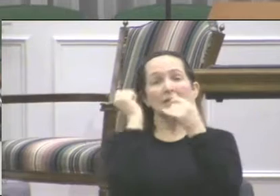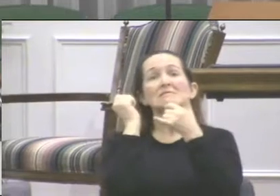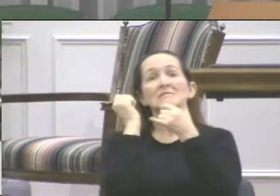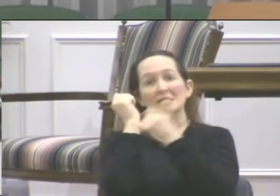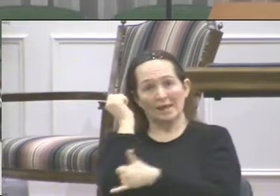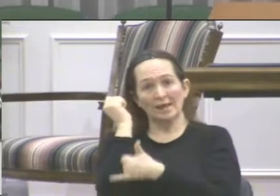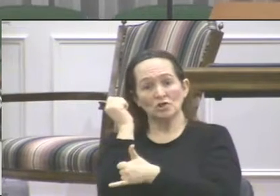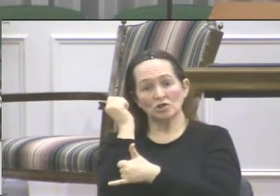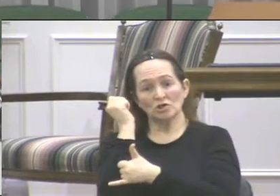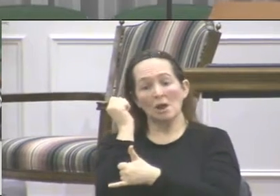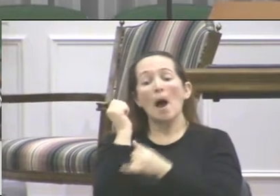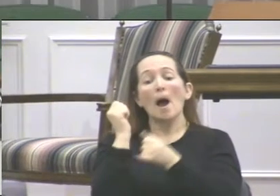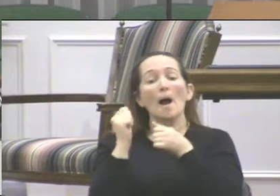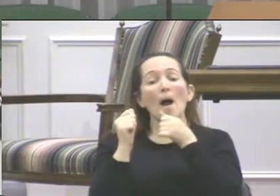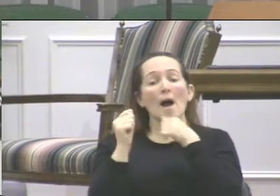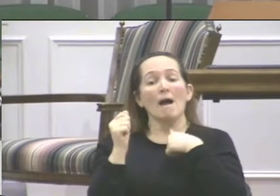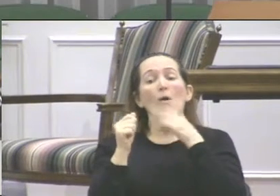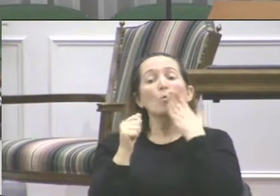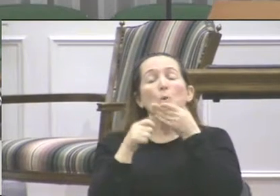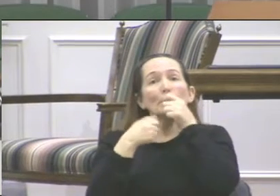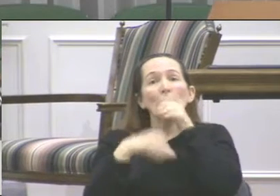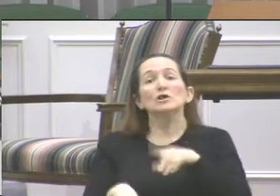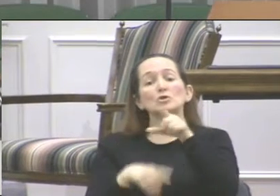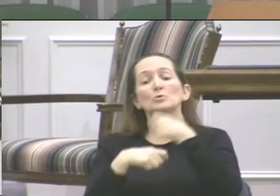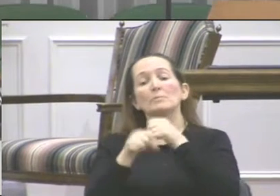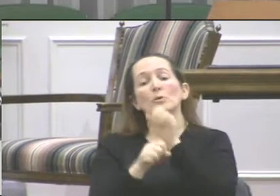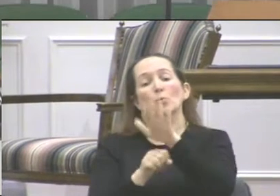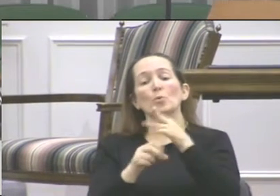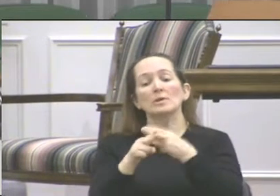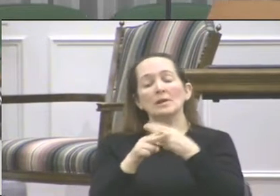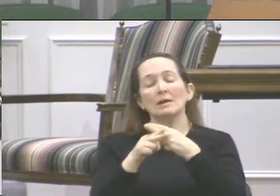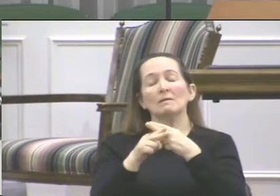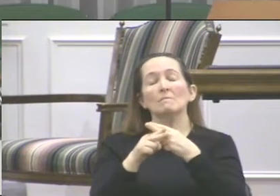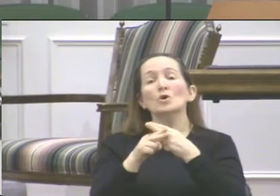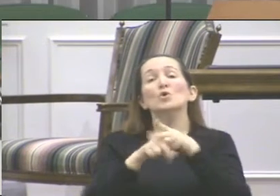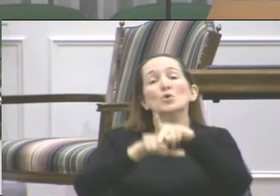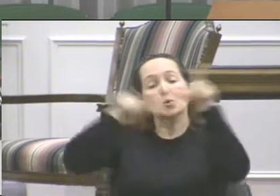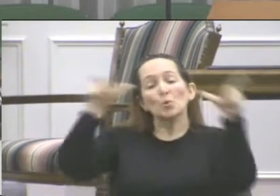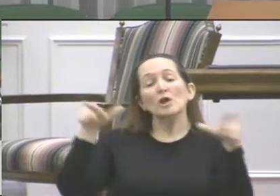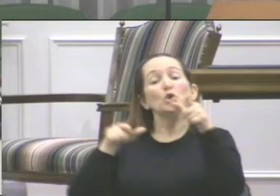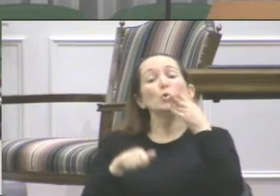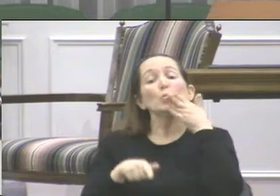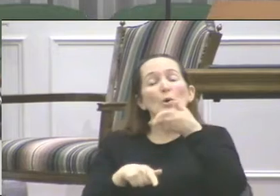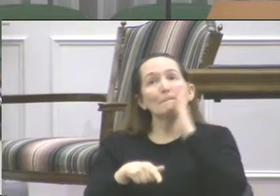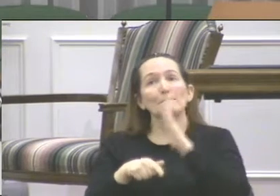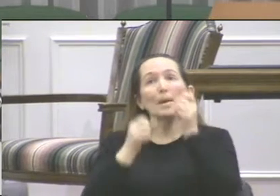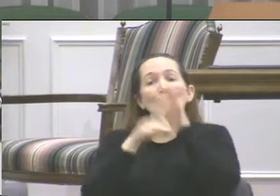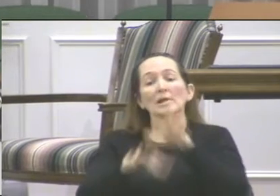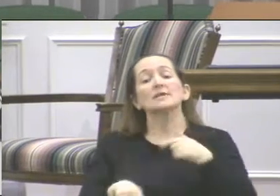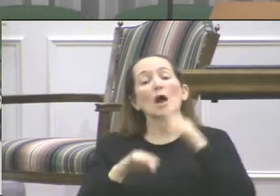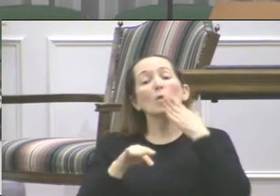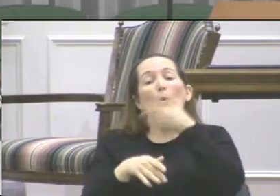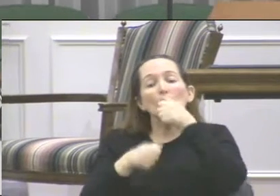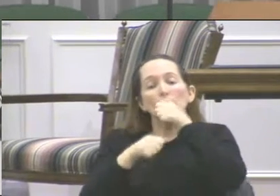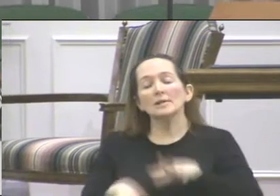great. And so you shall be a blessing, and I will bless those who bless you, and